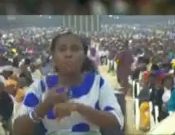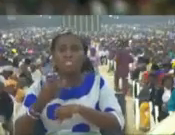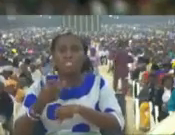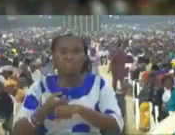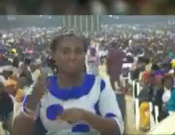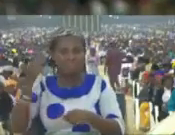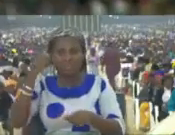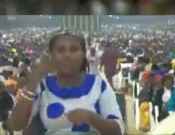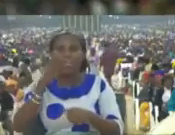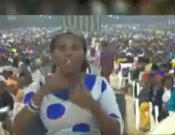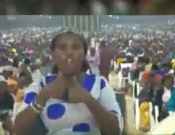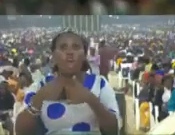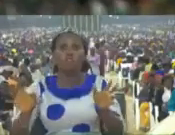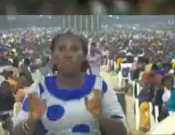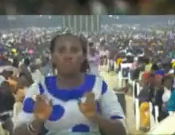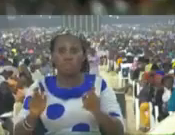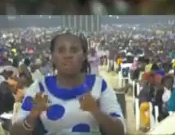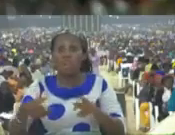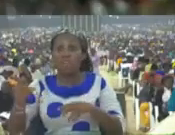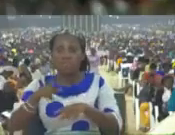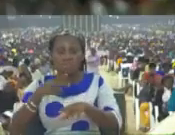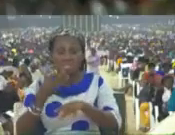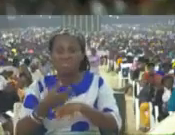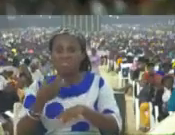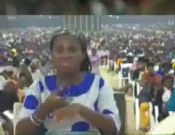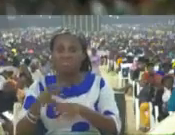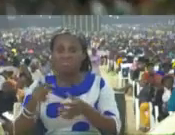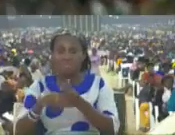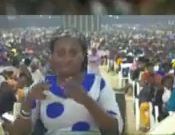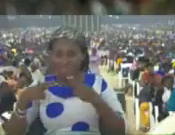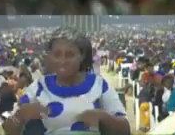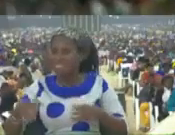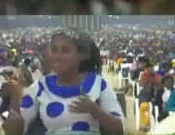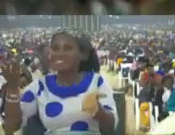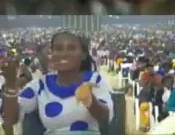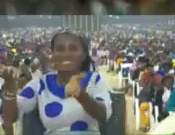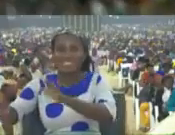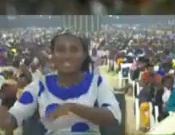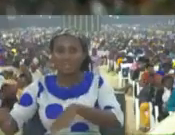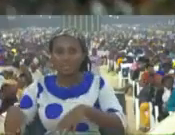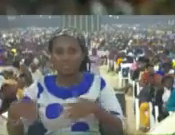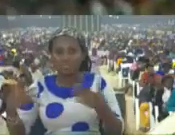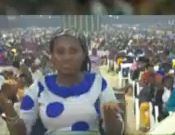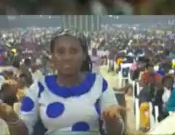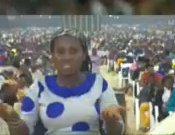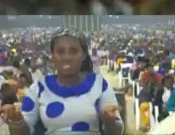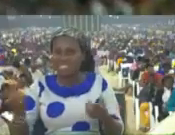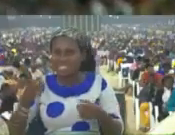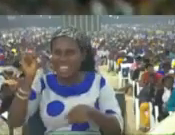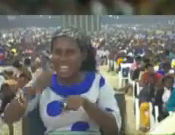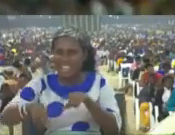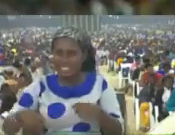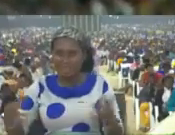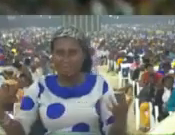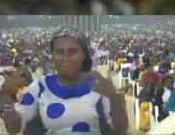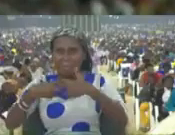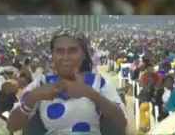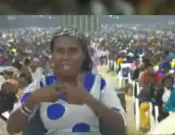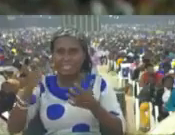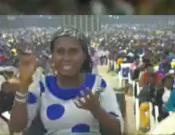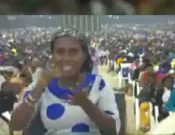Those dry bones, as far as any human being is concerned, can never match again. It was an